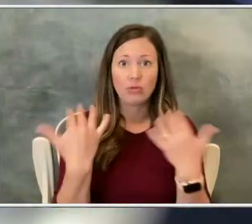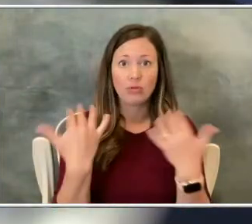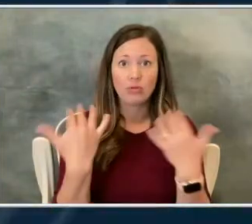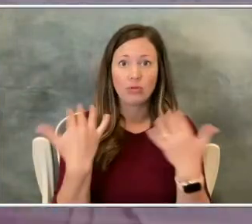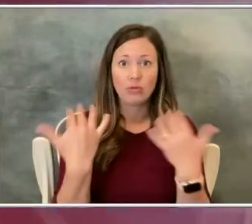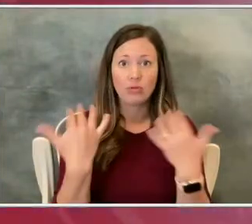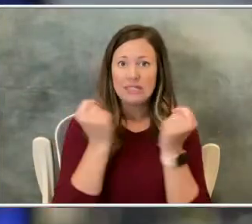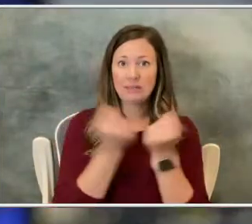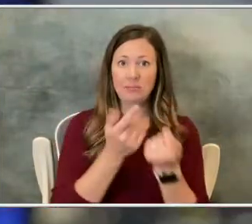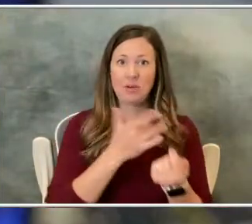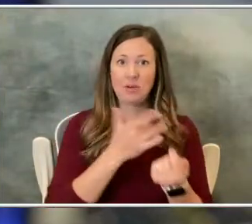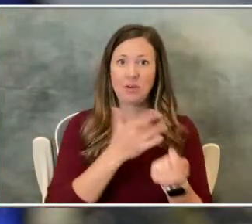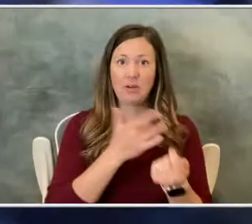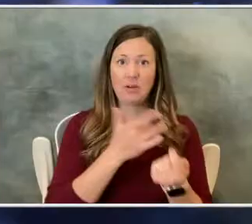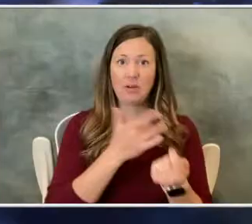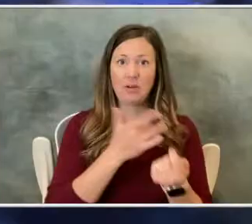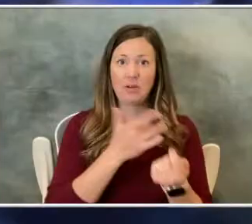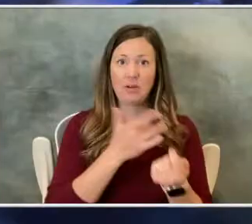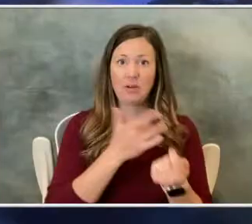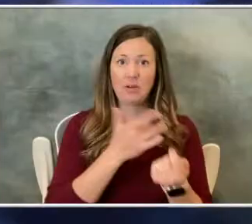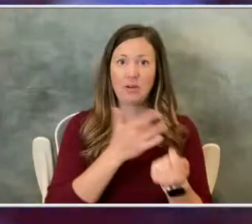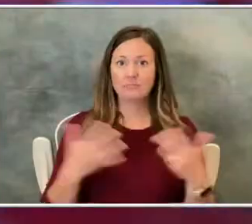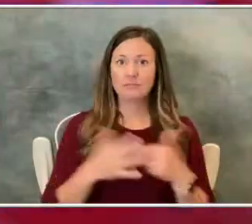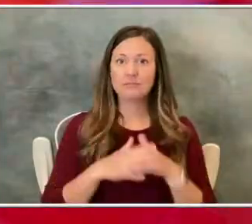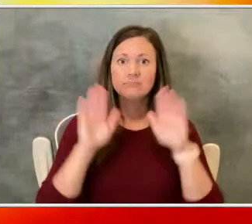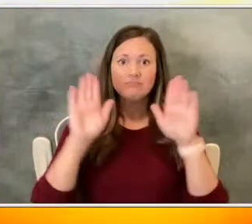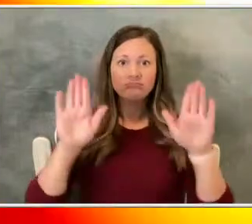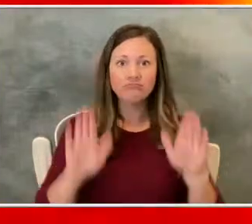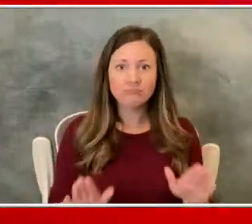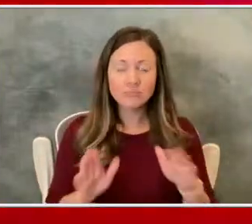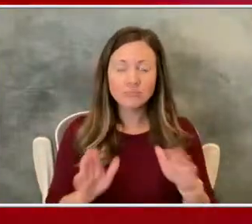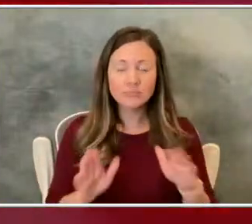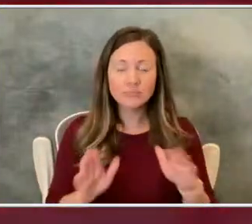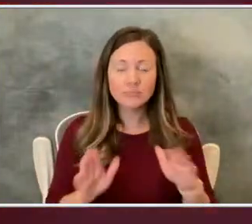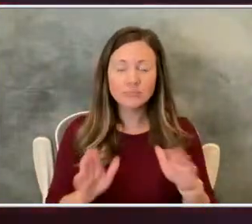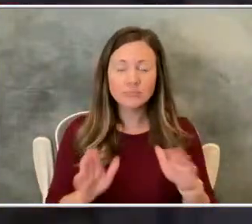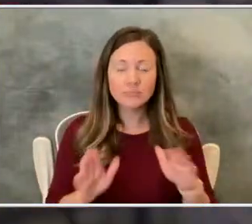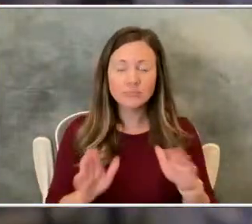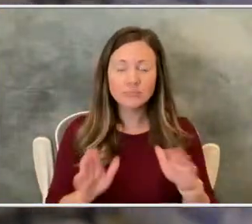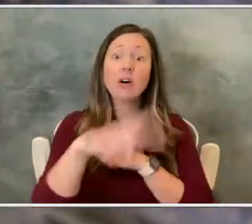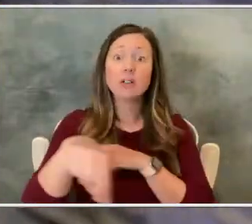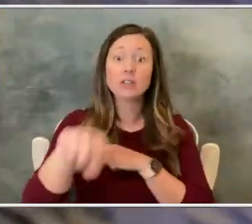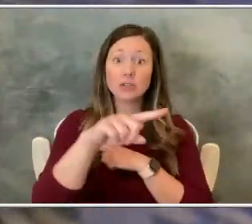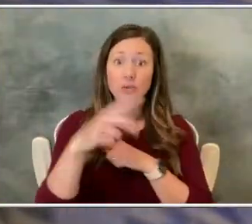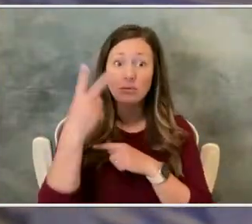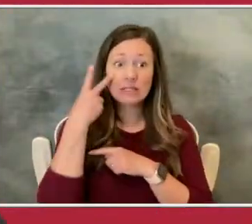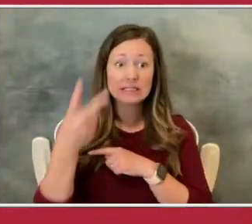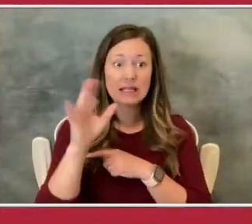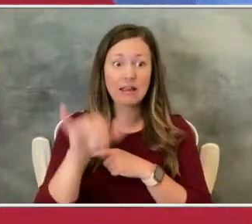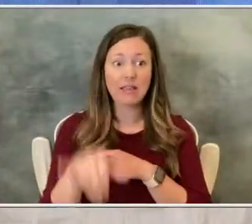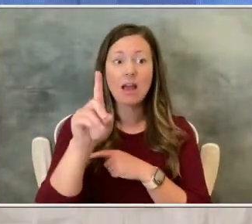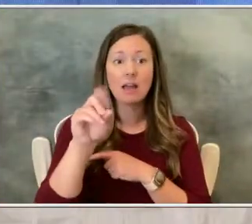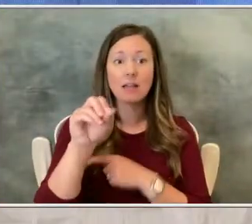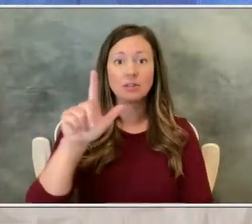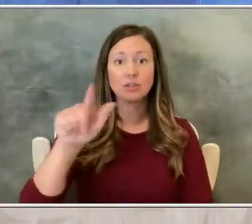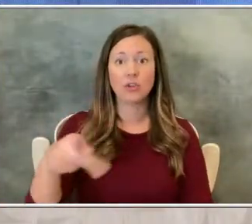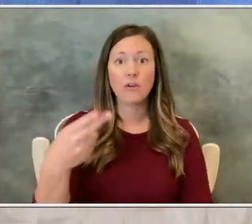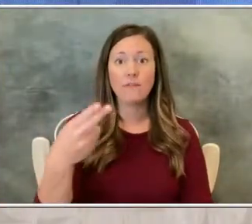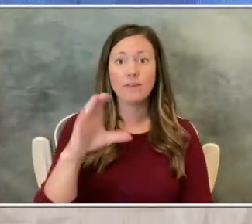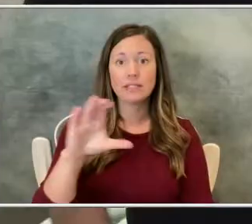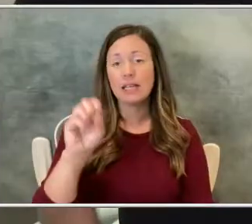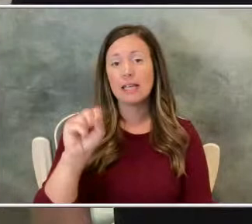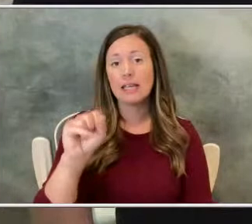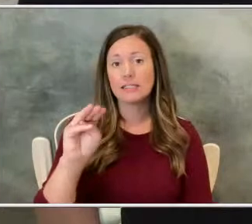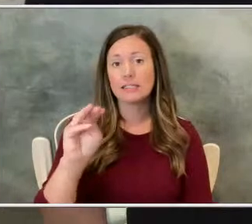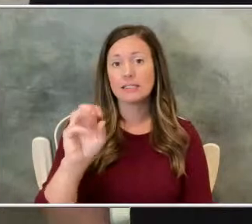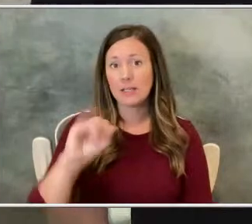just unreal. Stand by to set up show. And the Dolph C. Simons Jr. Family Broadcast Studio. Roll. Always makes you feel like you're the